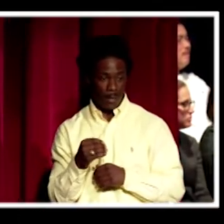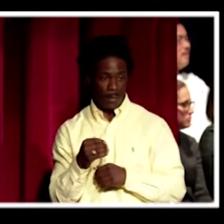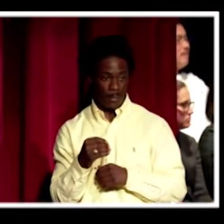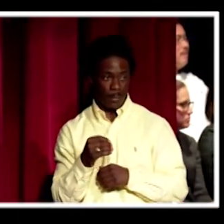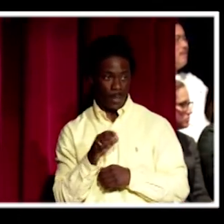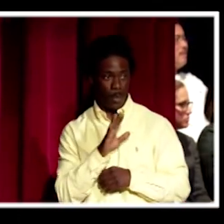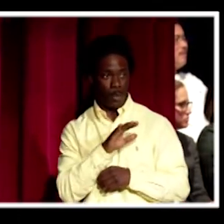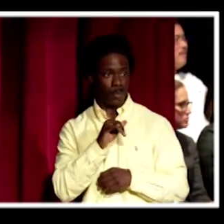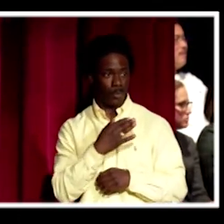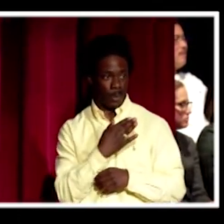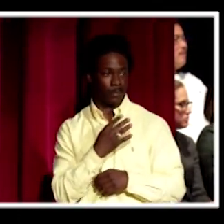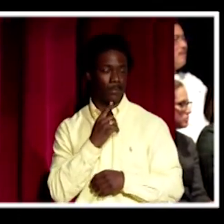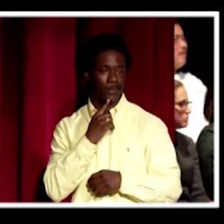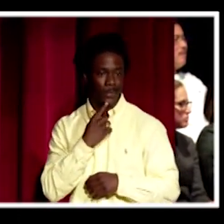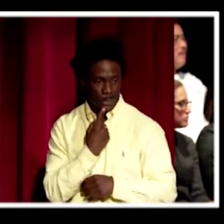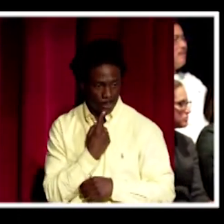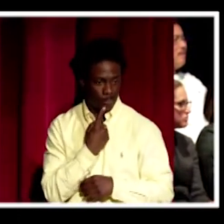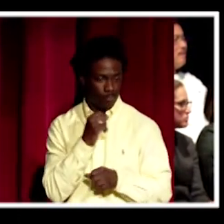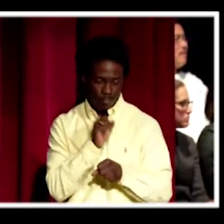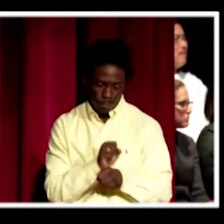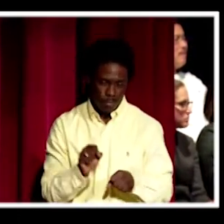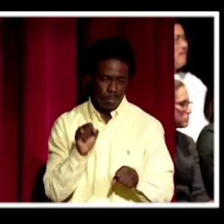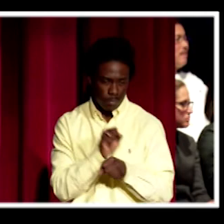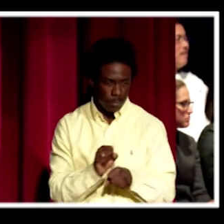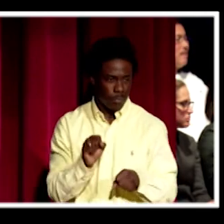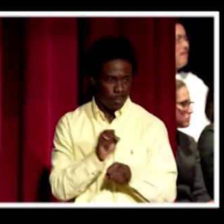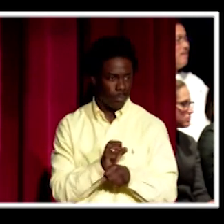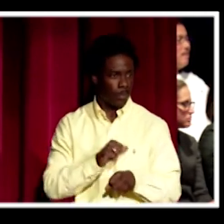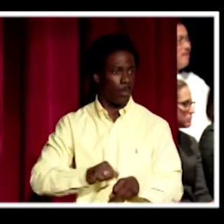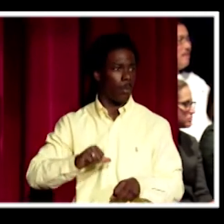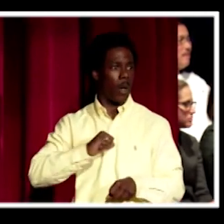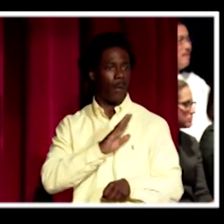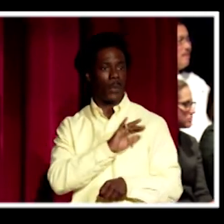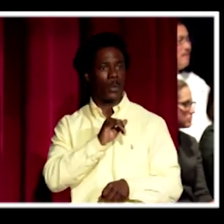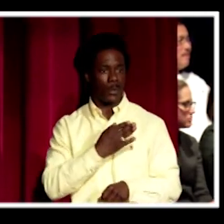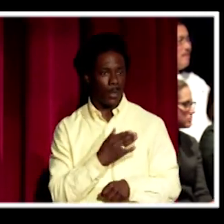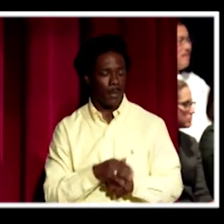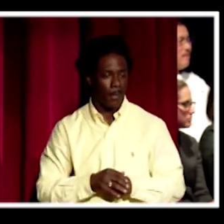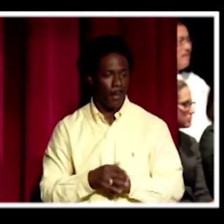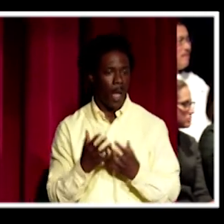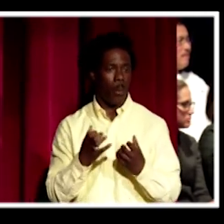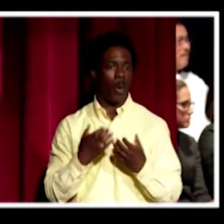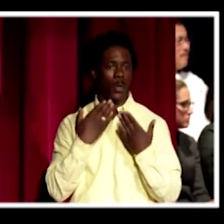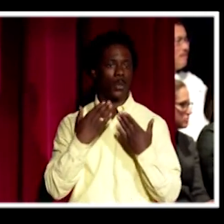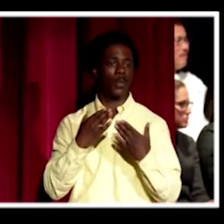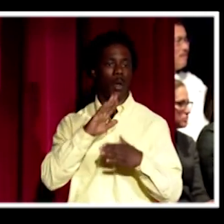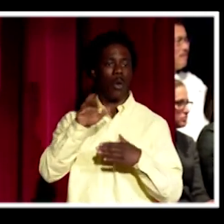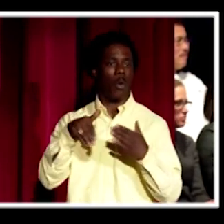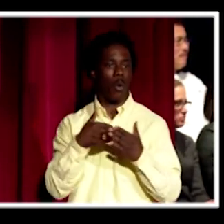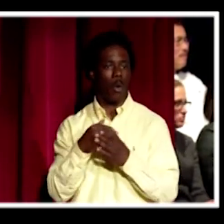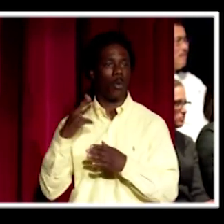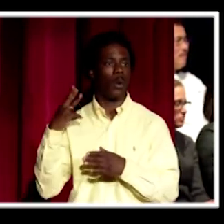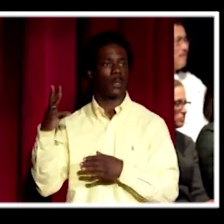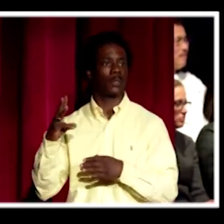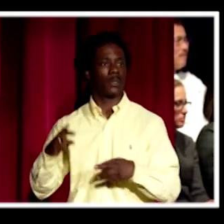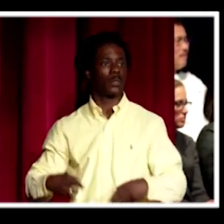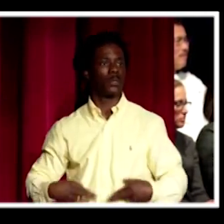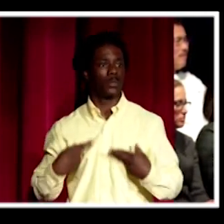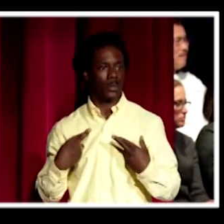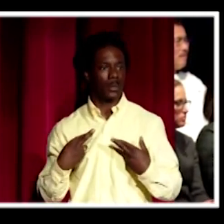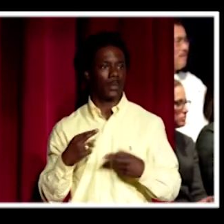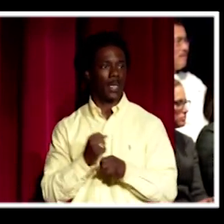very seriously, and they take pride in what they do. I want to thank all Washingtonians who